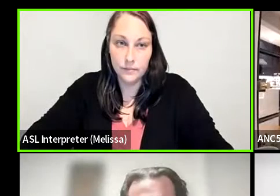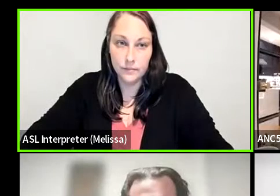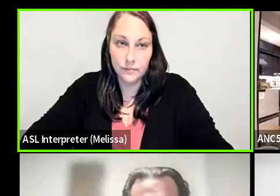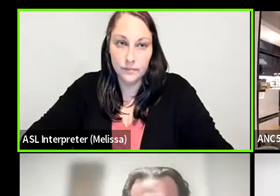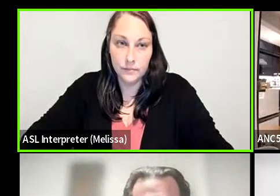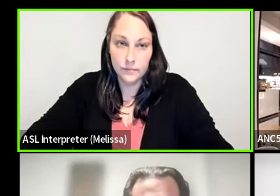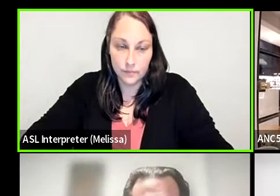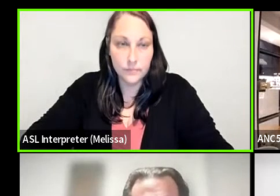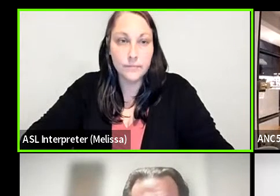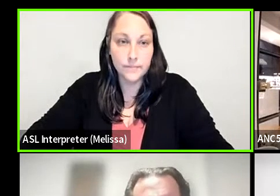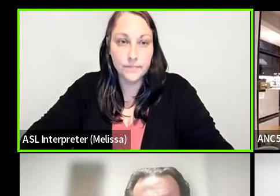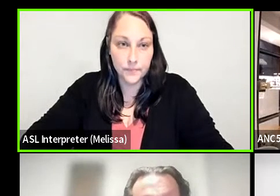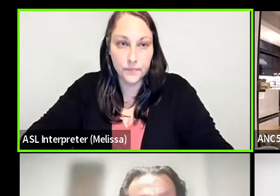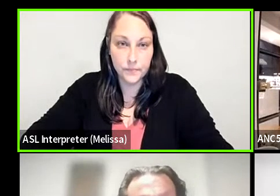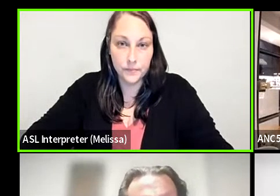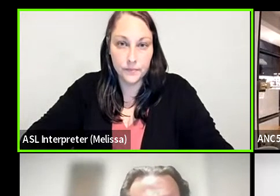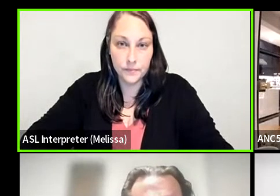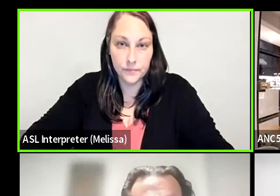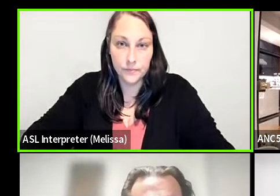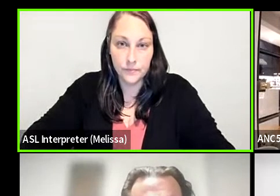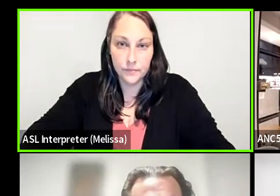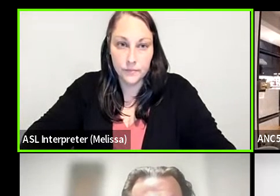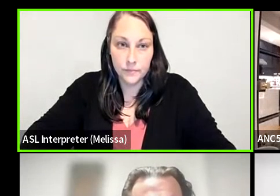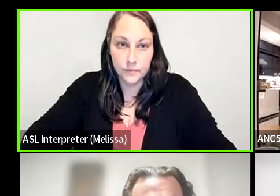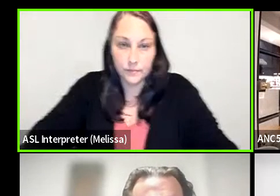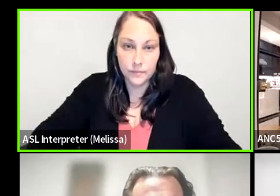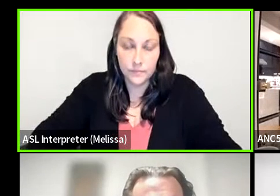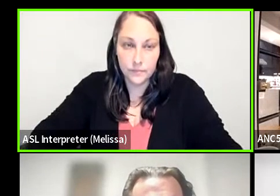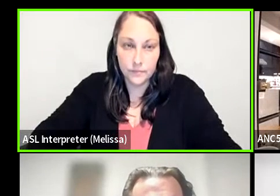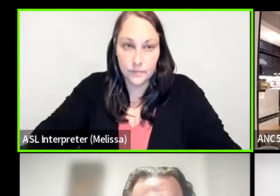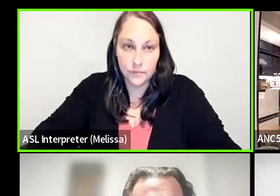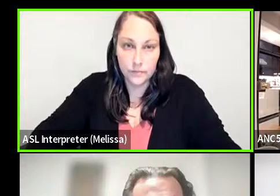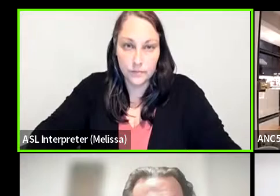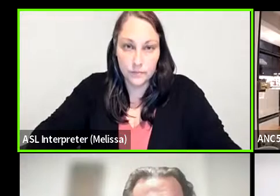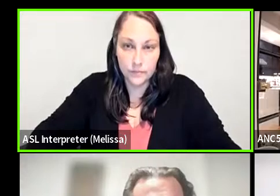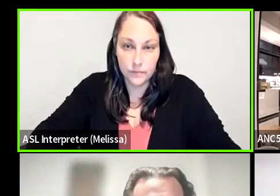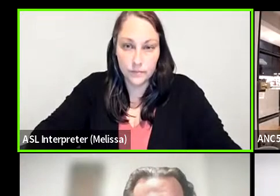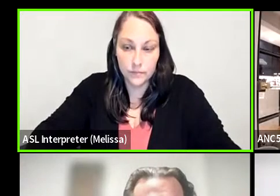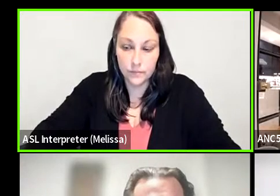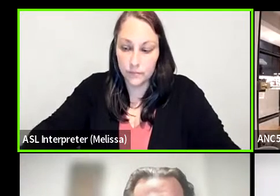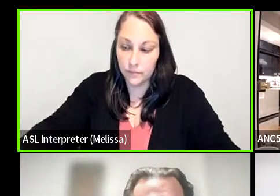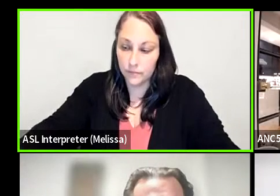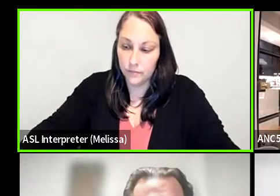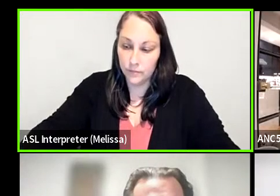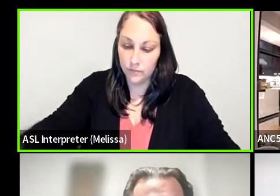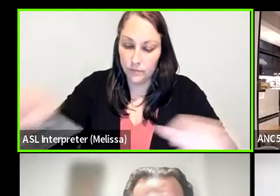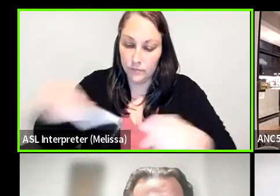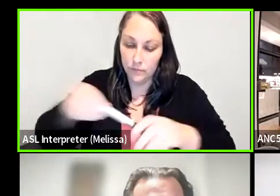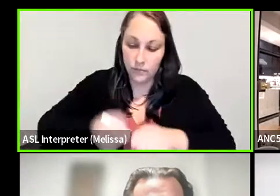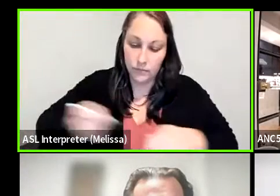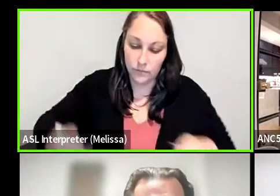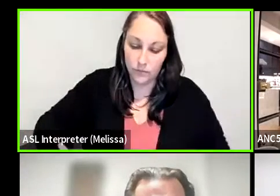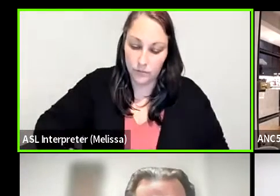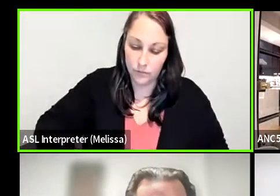Yep, and I think our other team member also just joined, Robbie Saklaridis.